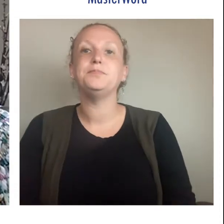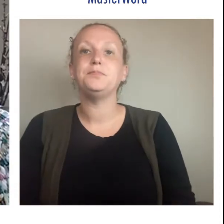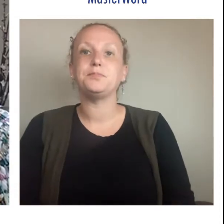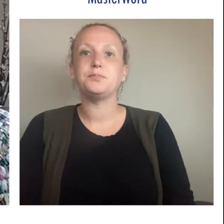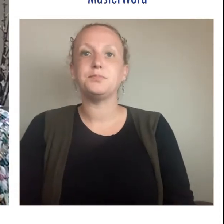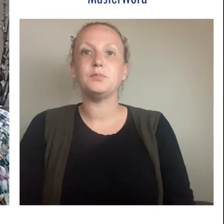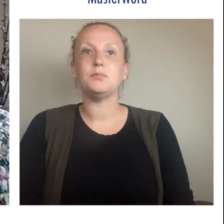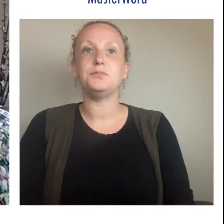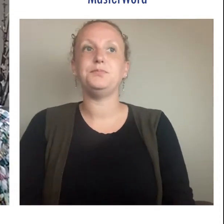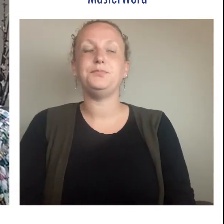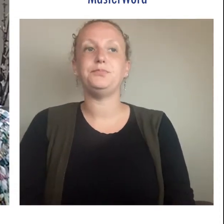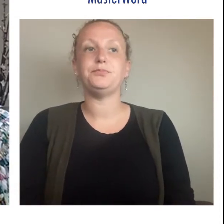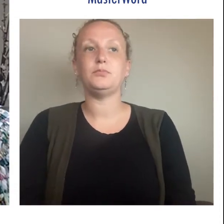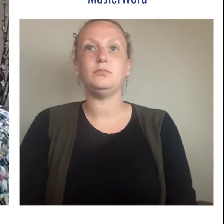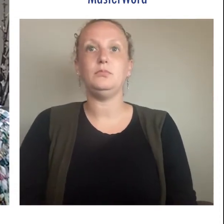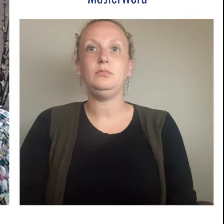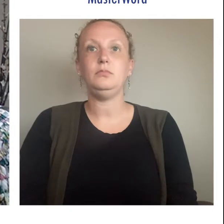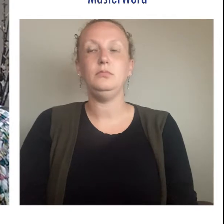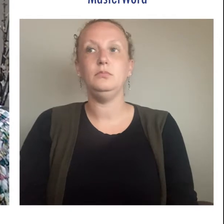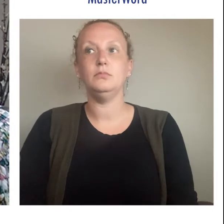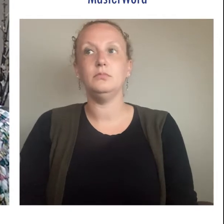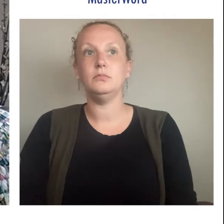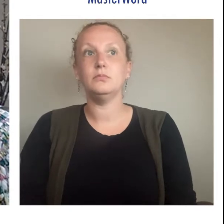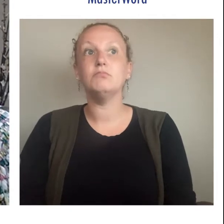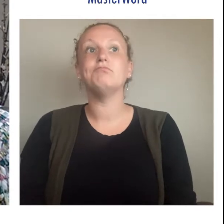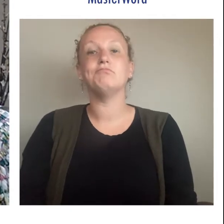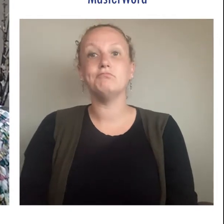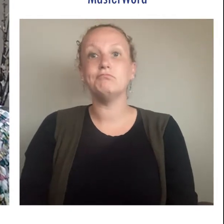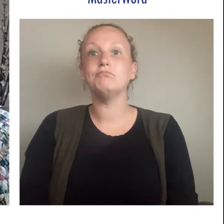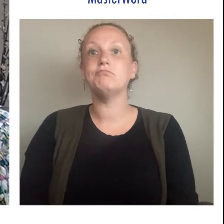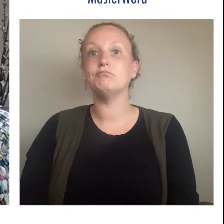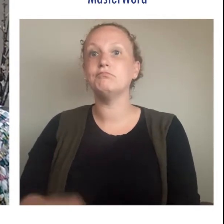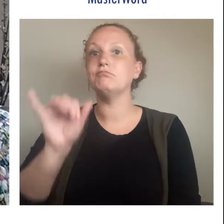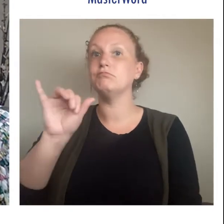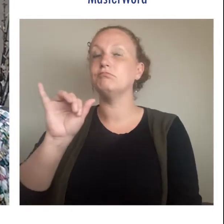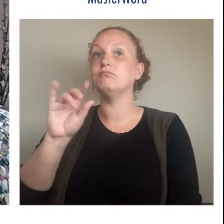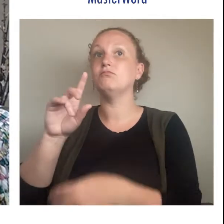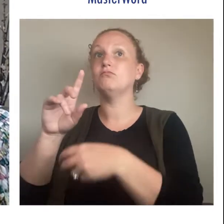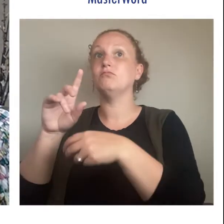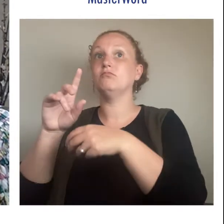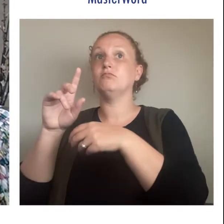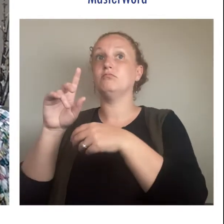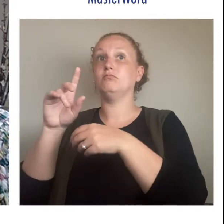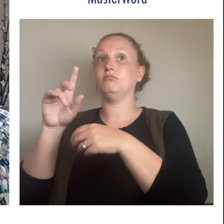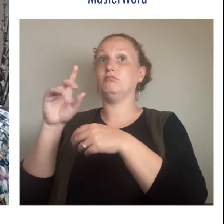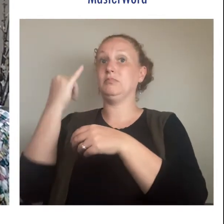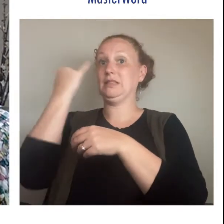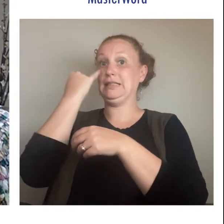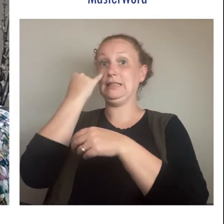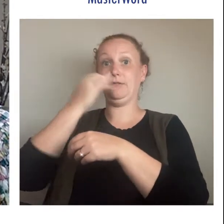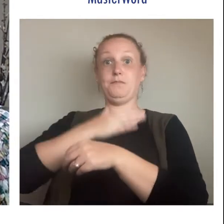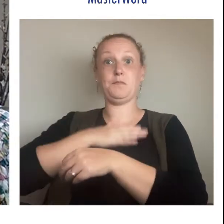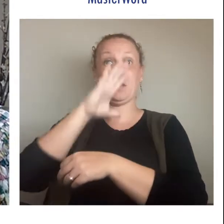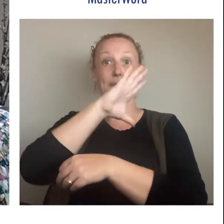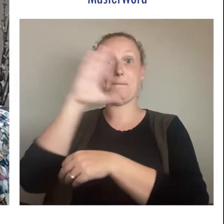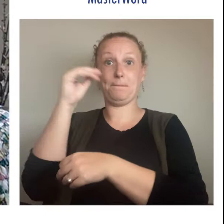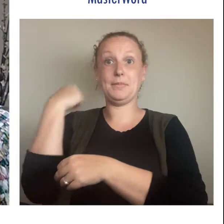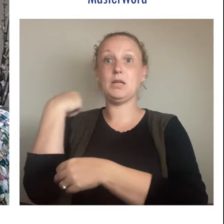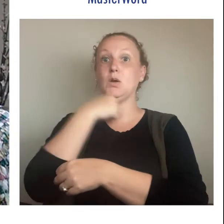So when we're faced with complex litigation of large scale,